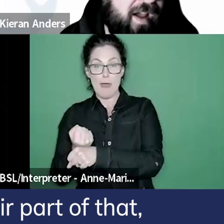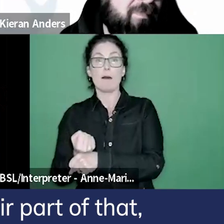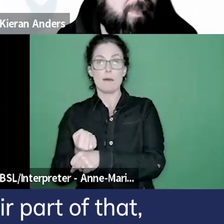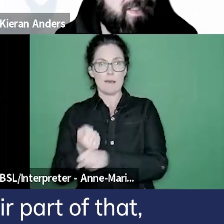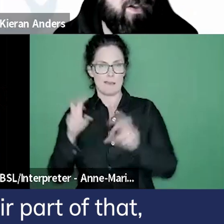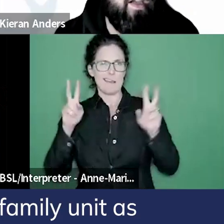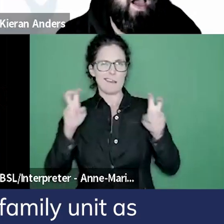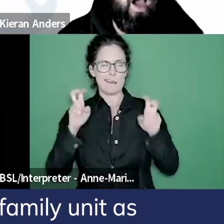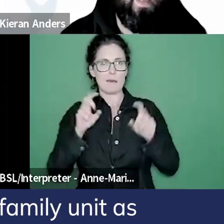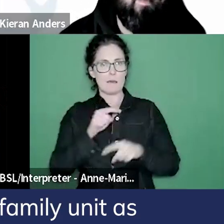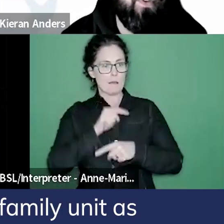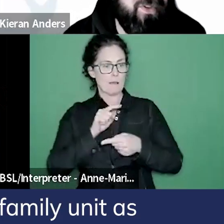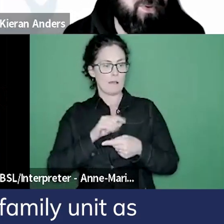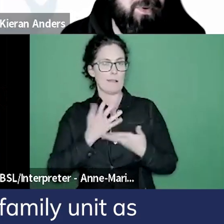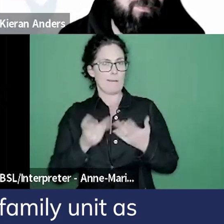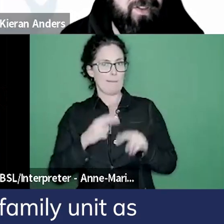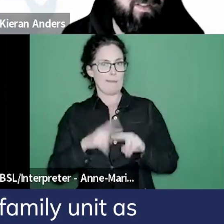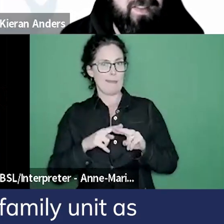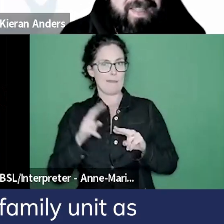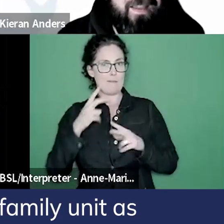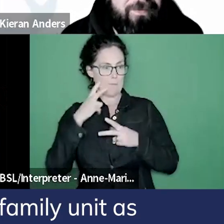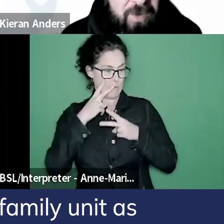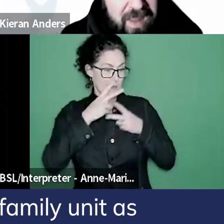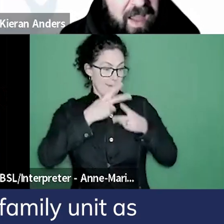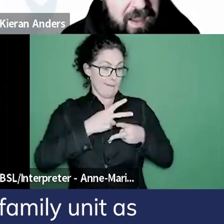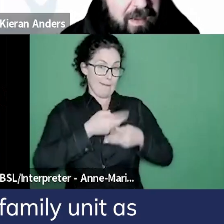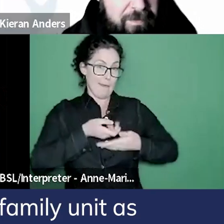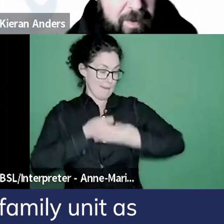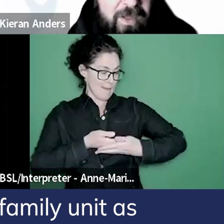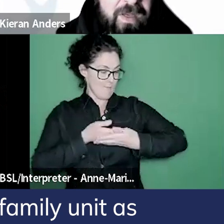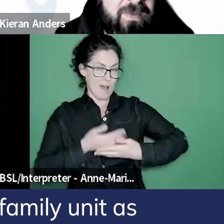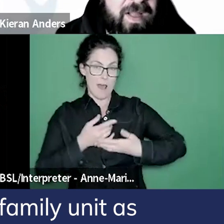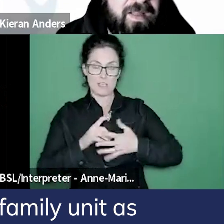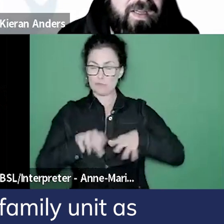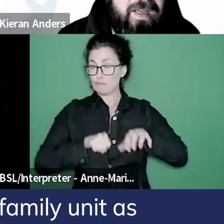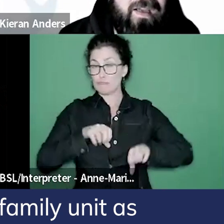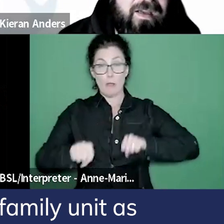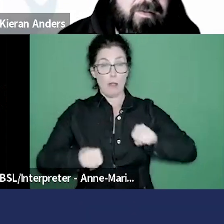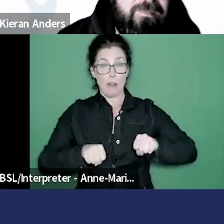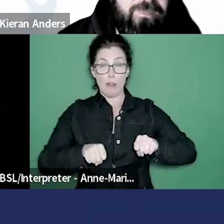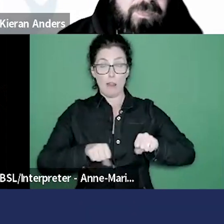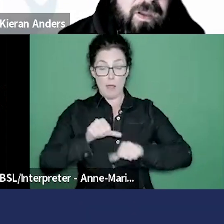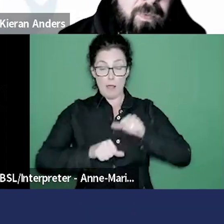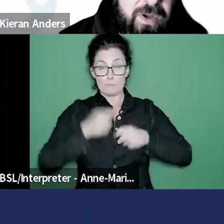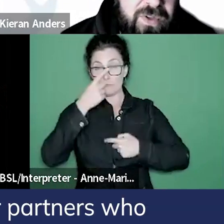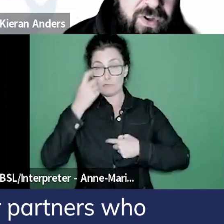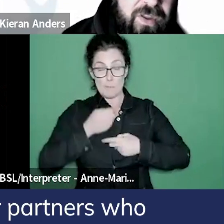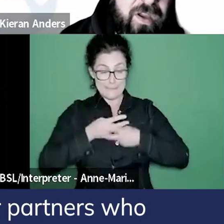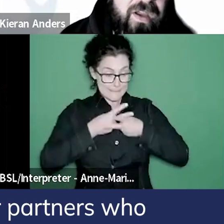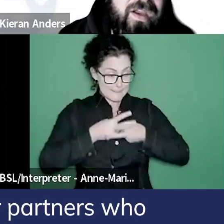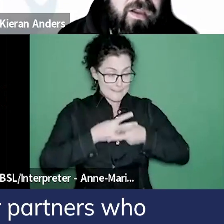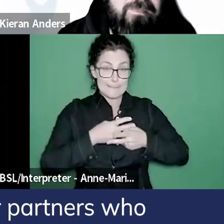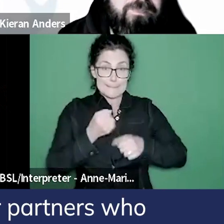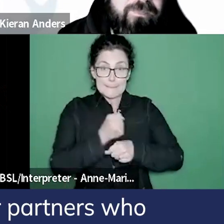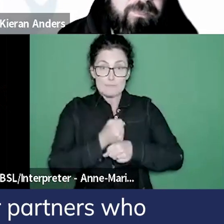then we're going to have babies that aren't able to feel safe within that family unit as well. We also